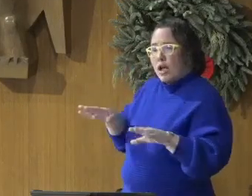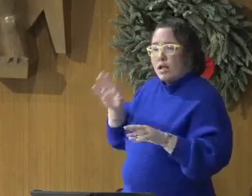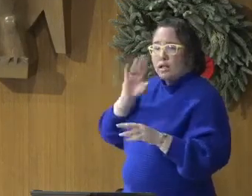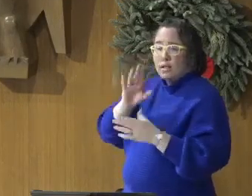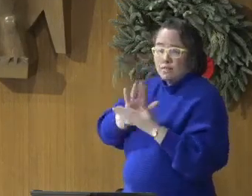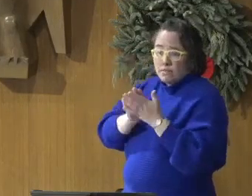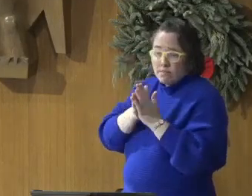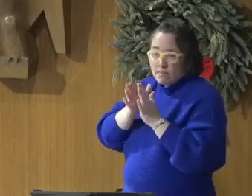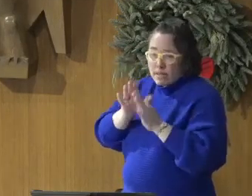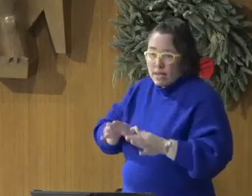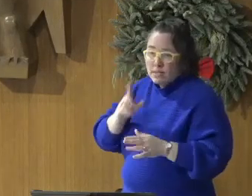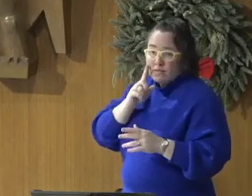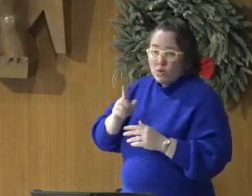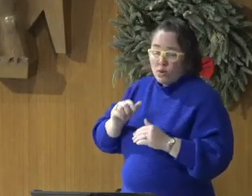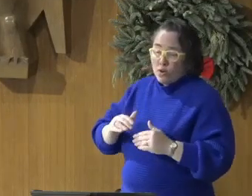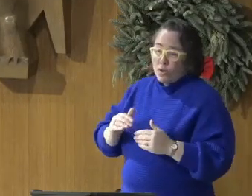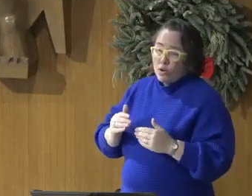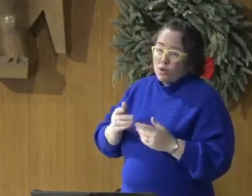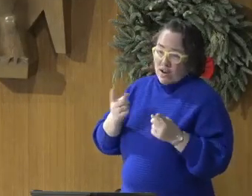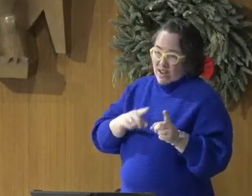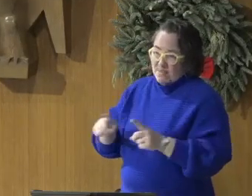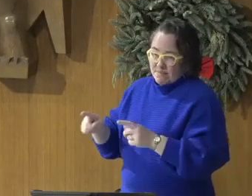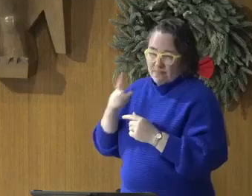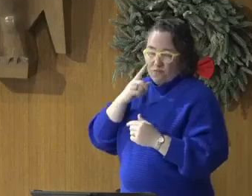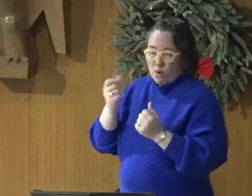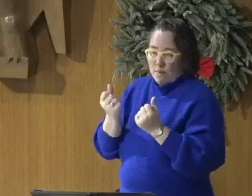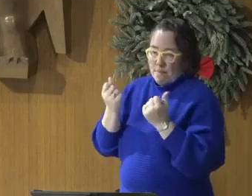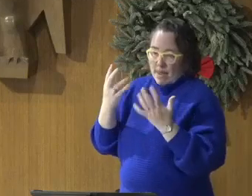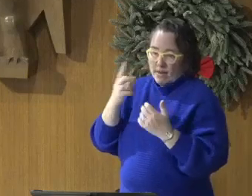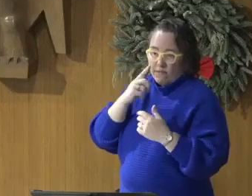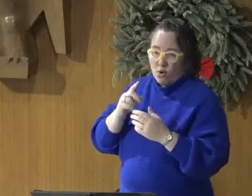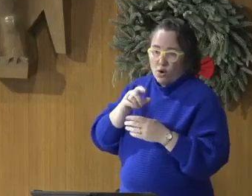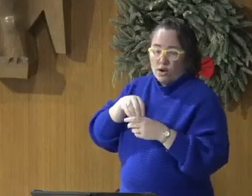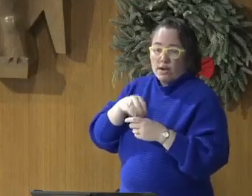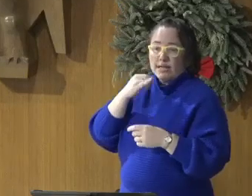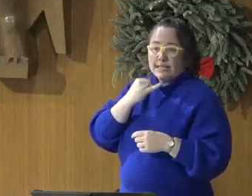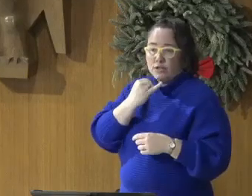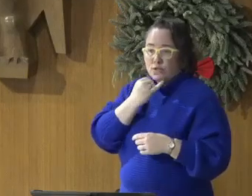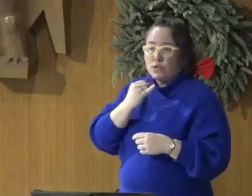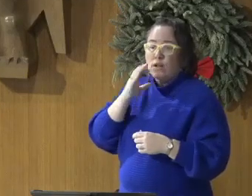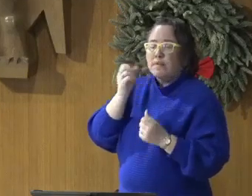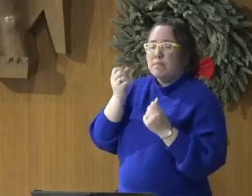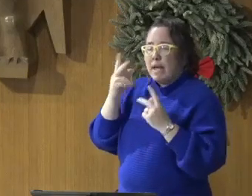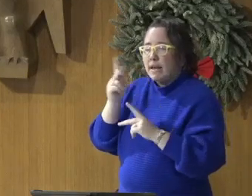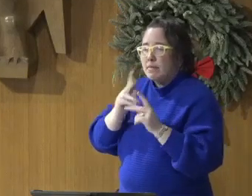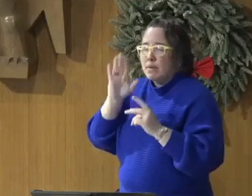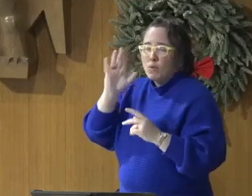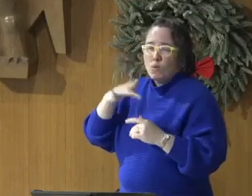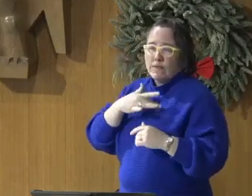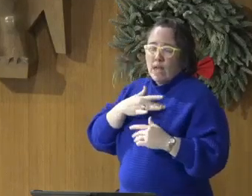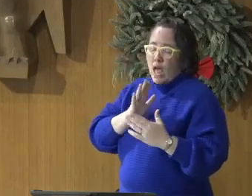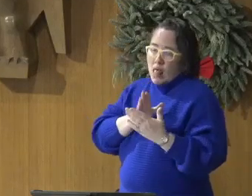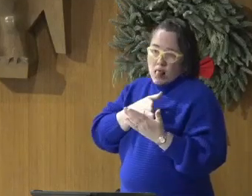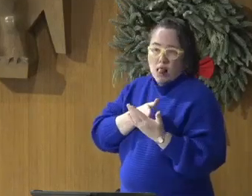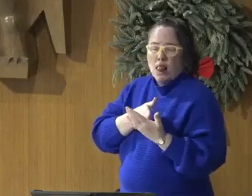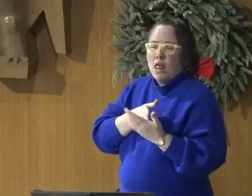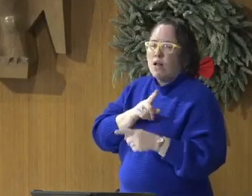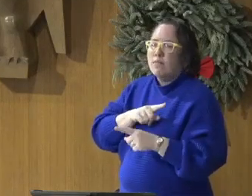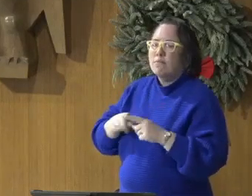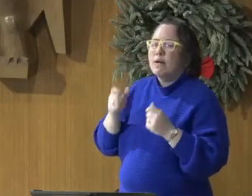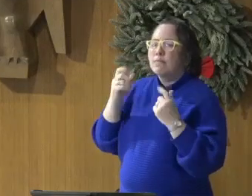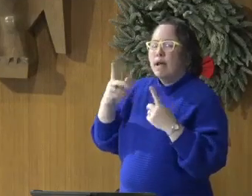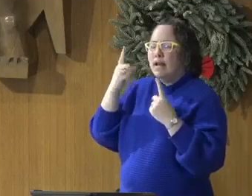rising of many in Israel, and to be a sign that will be opposed, so that the inner thoughts of many will be